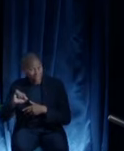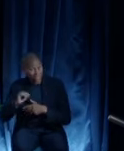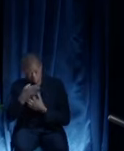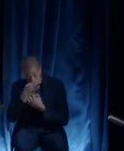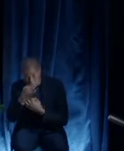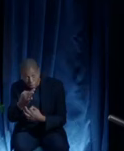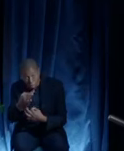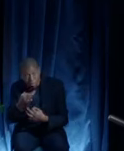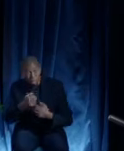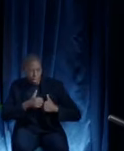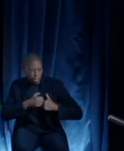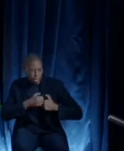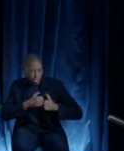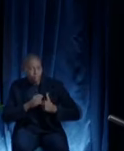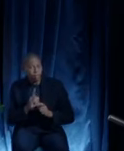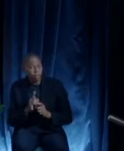there are letters